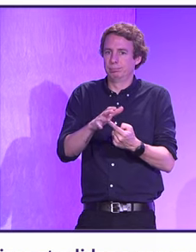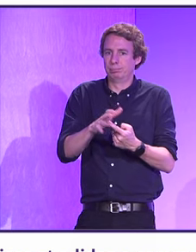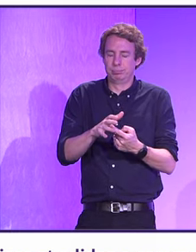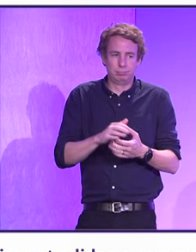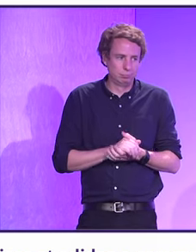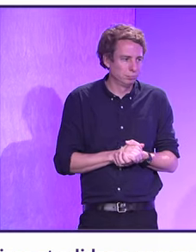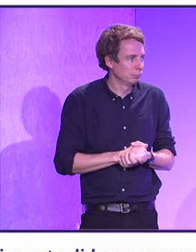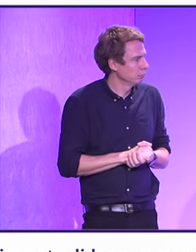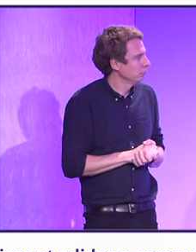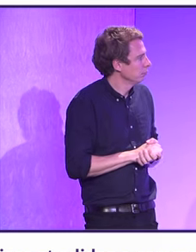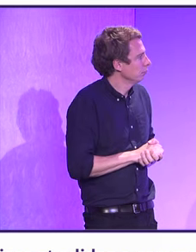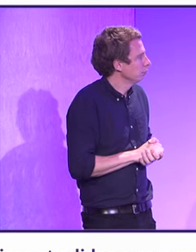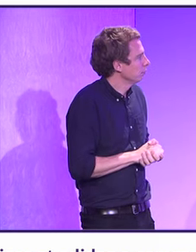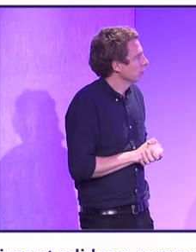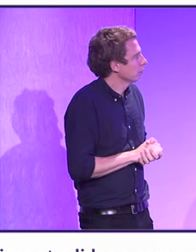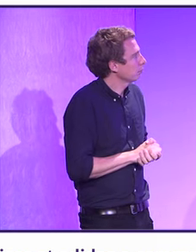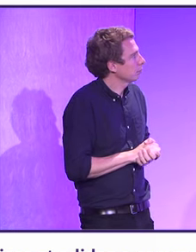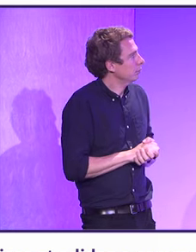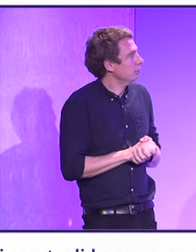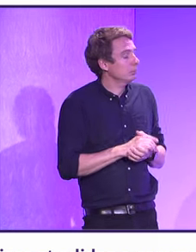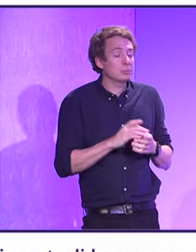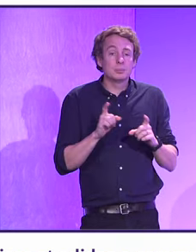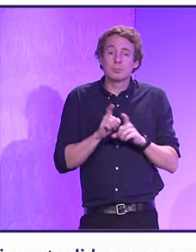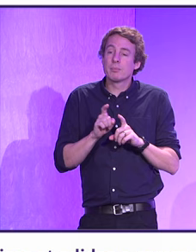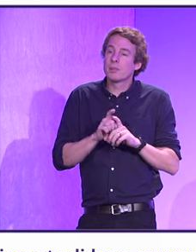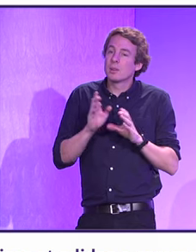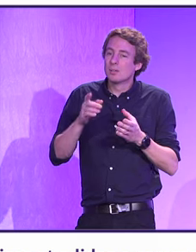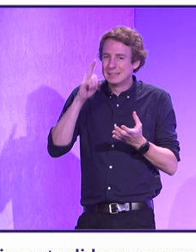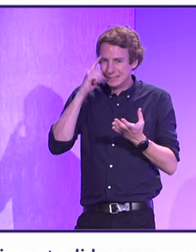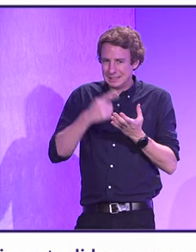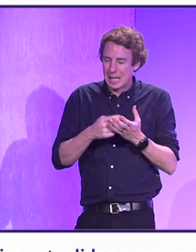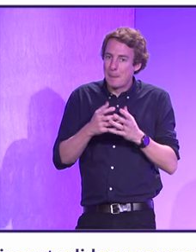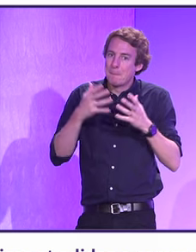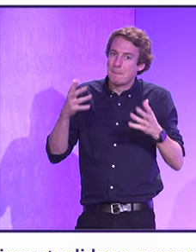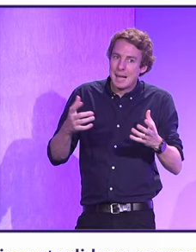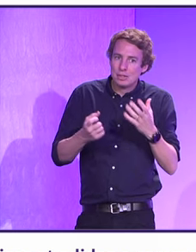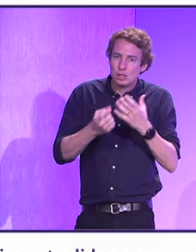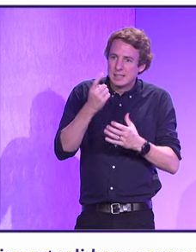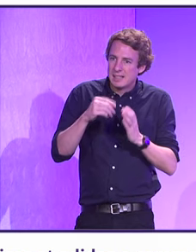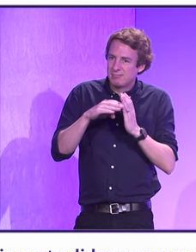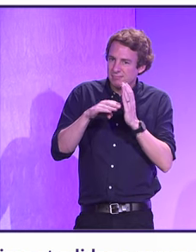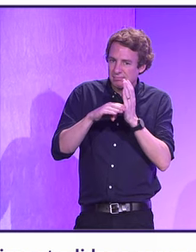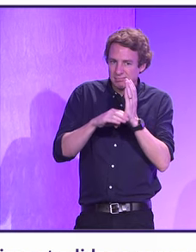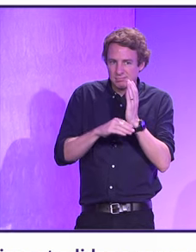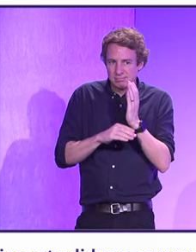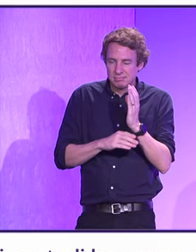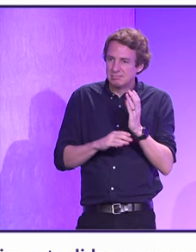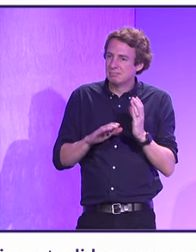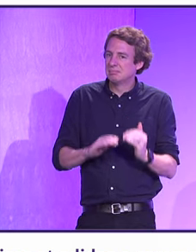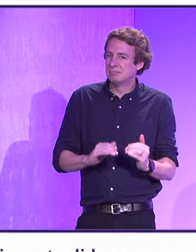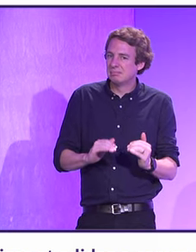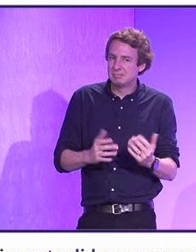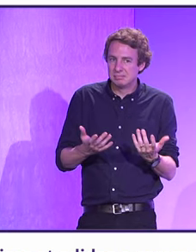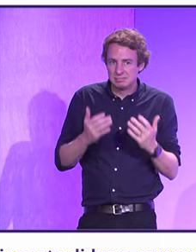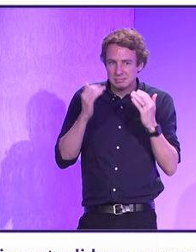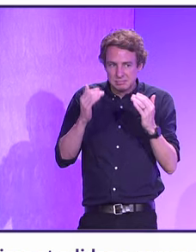We obviously need to have the priority metrics. So not everything is a major incident. also not everything is not an instant. So we